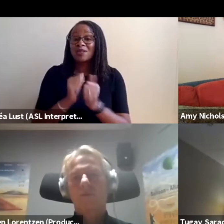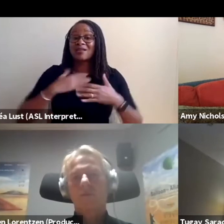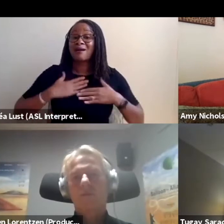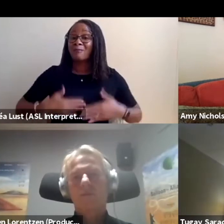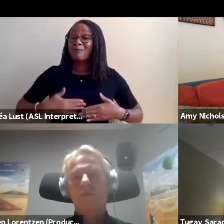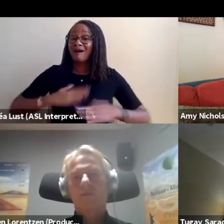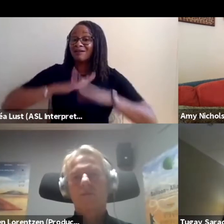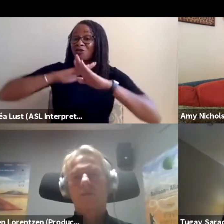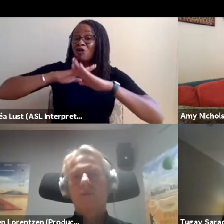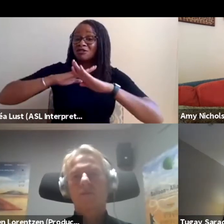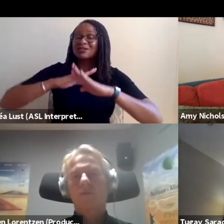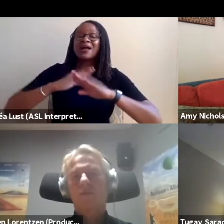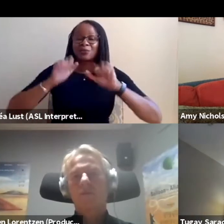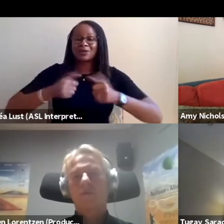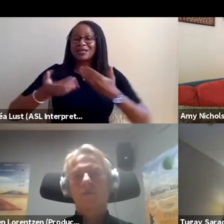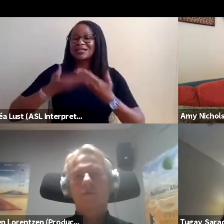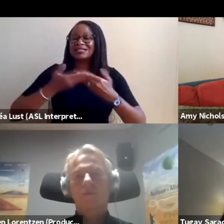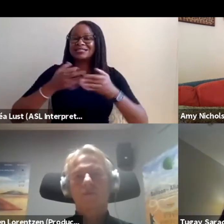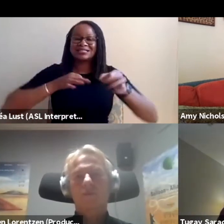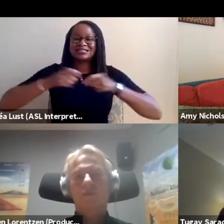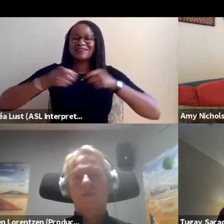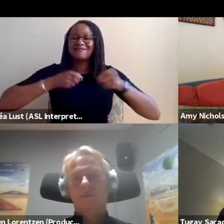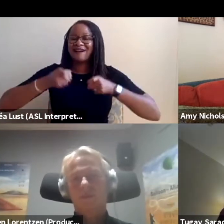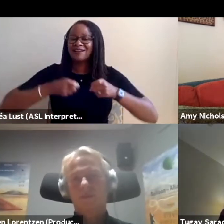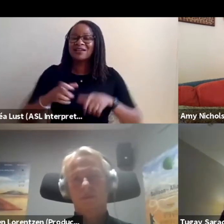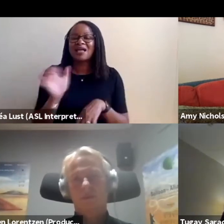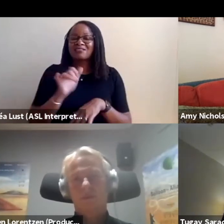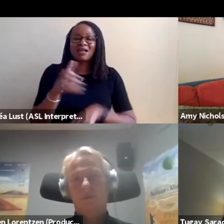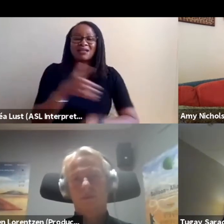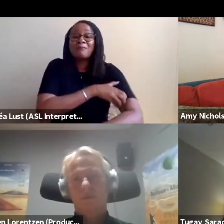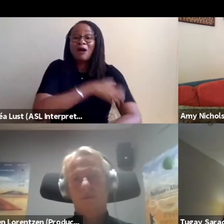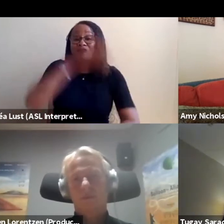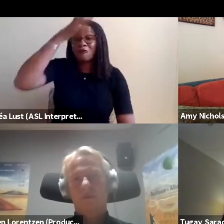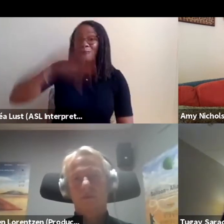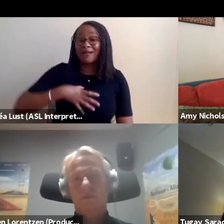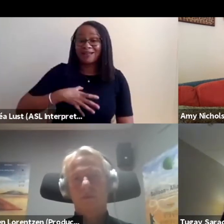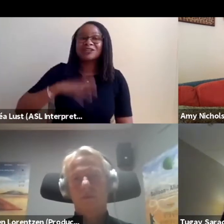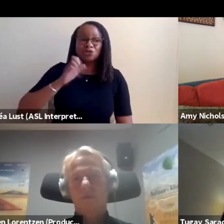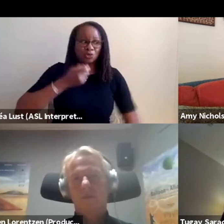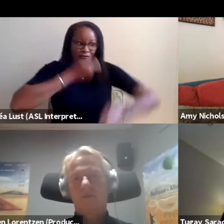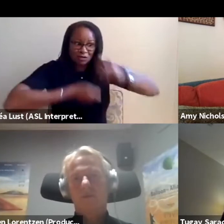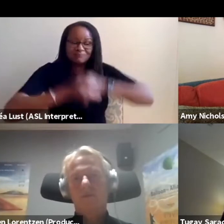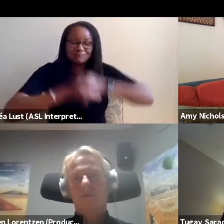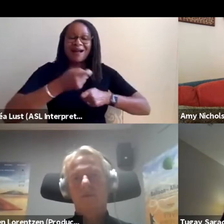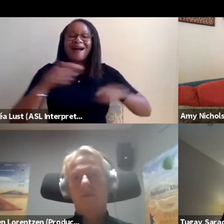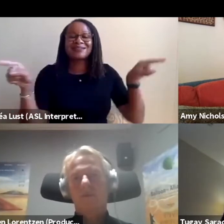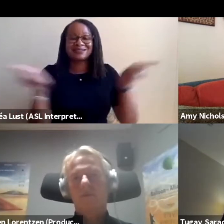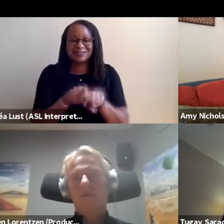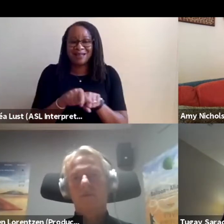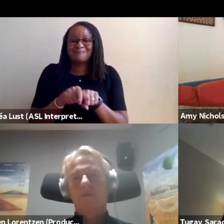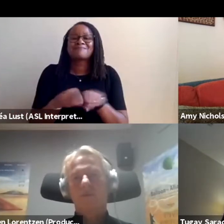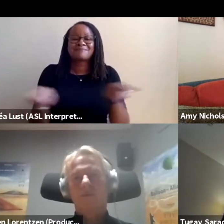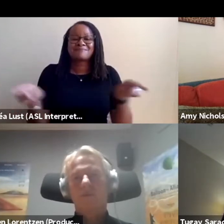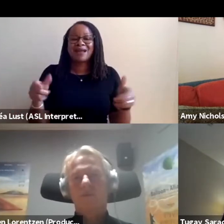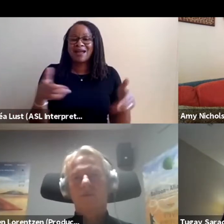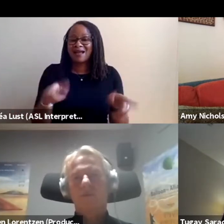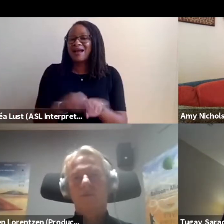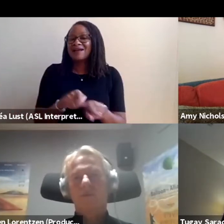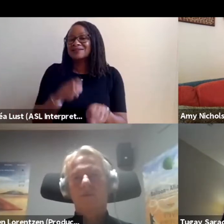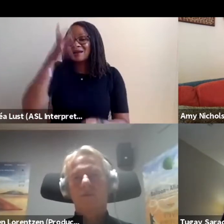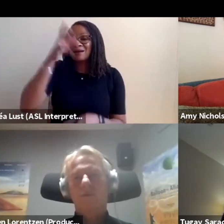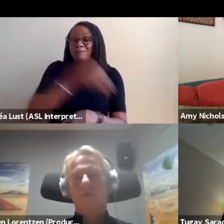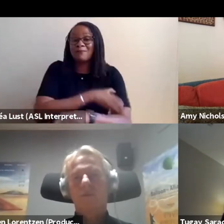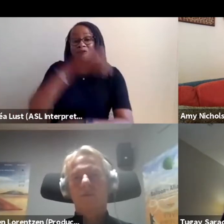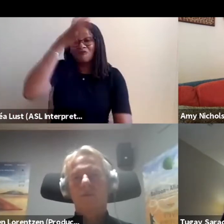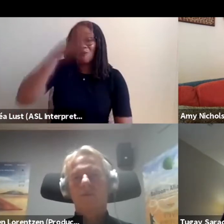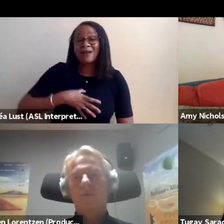easily define Seyran like the powerful man type of thing, So I just wanted to think